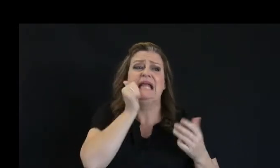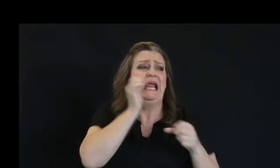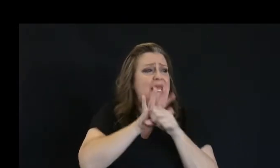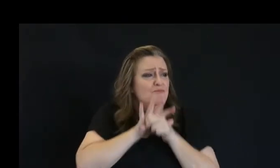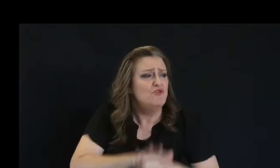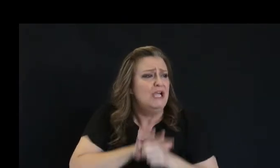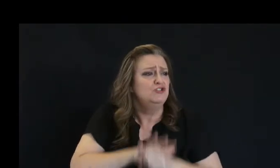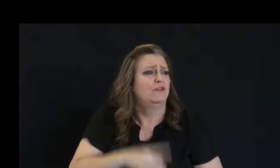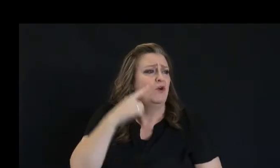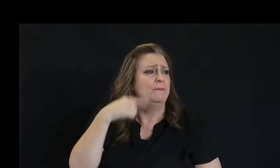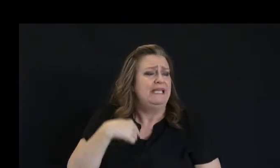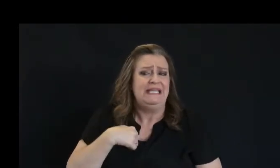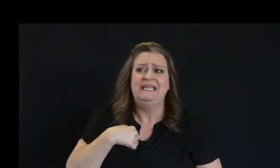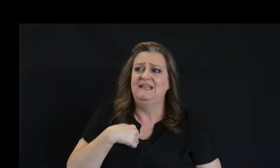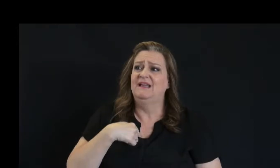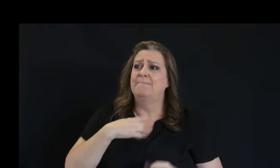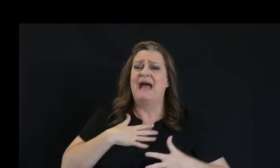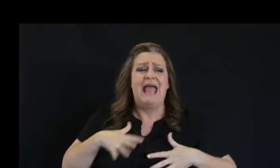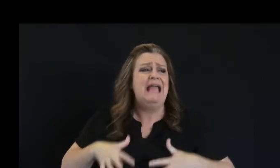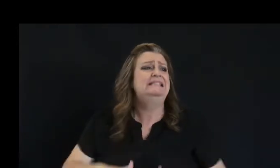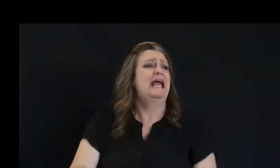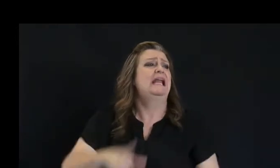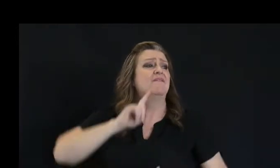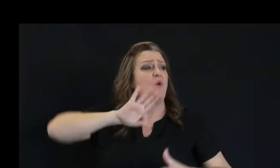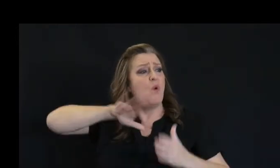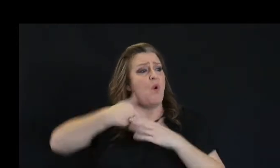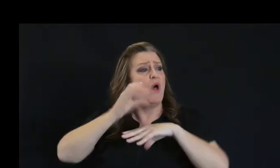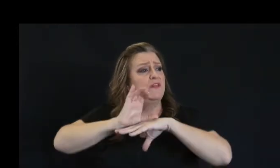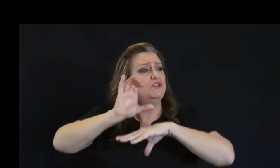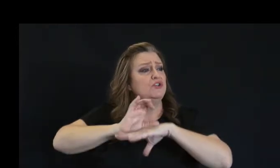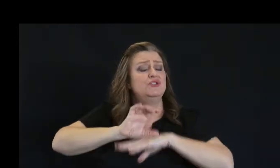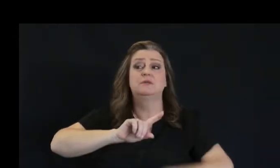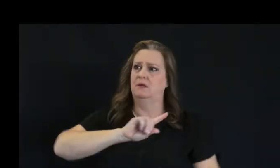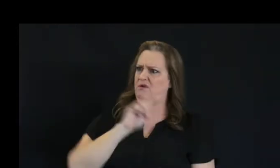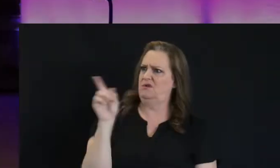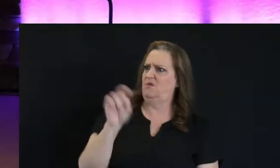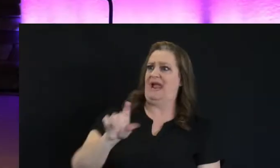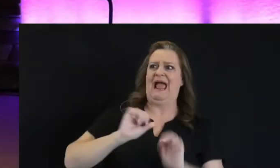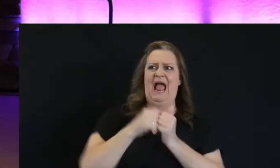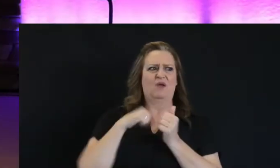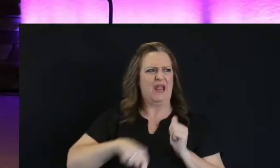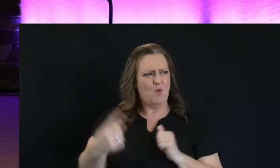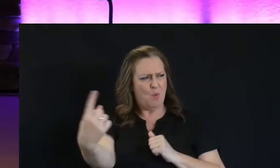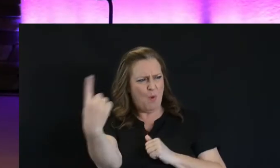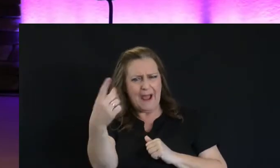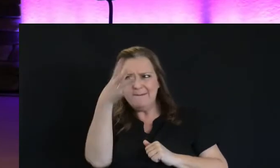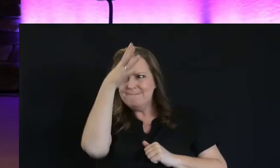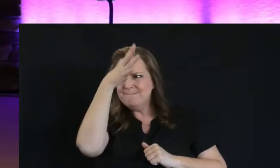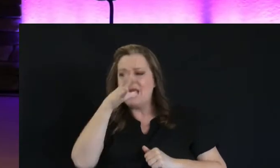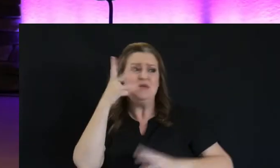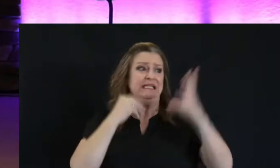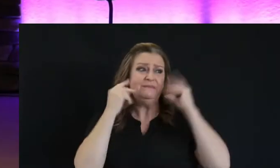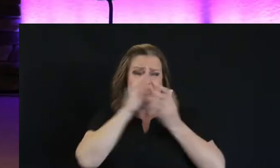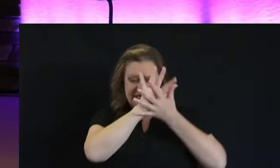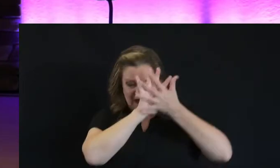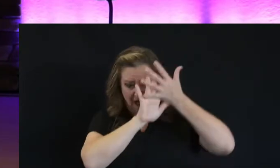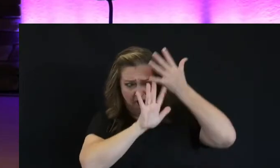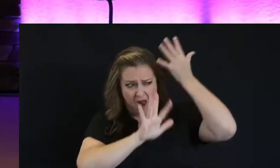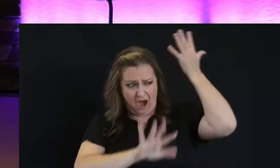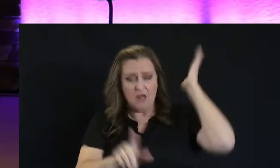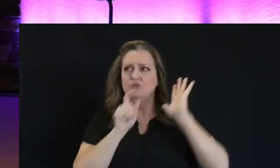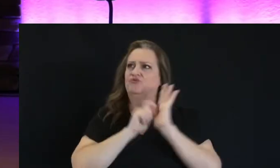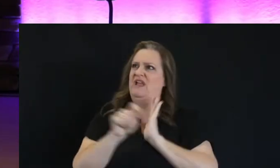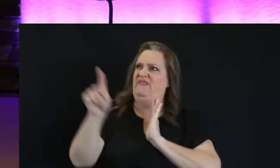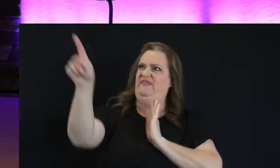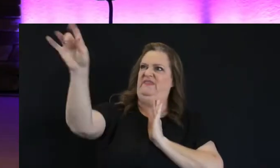me of my anxiety for all the churches. Question for you, how can a man who experienced all that write this?